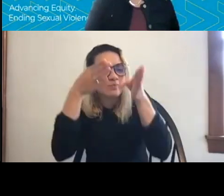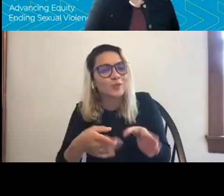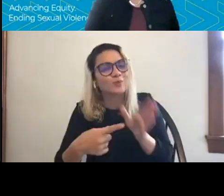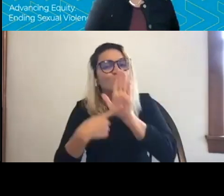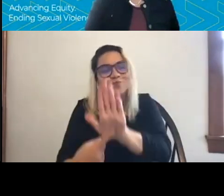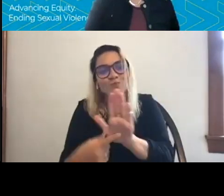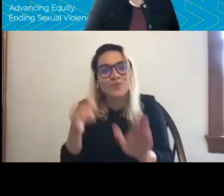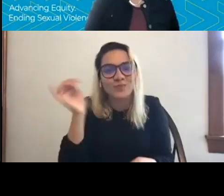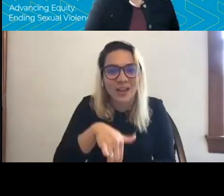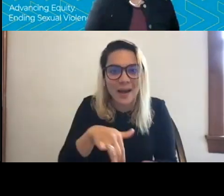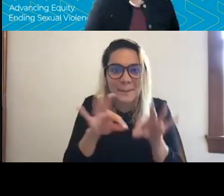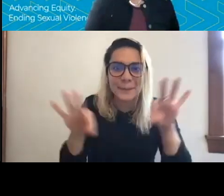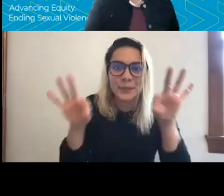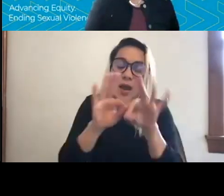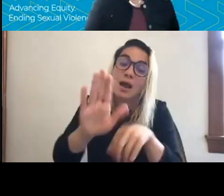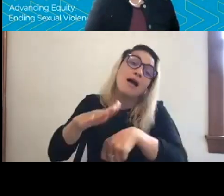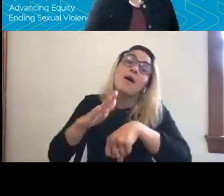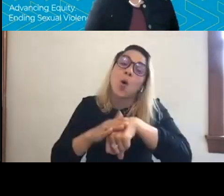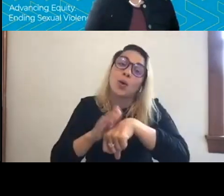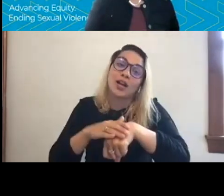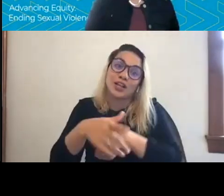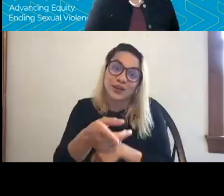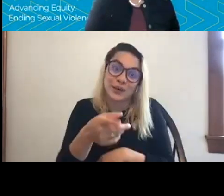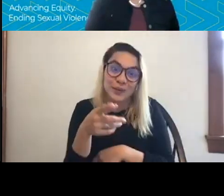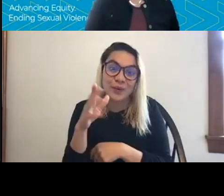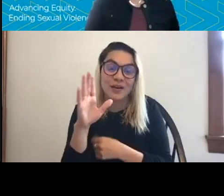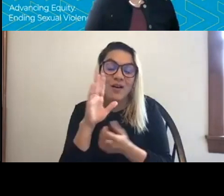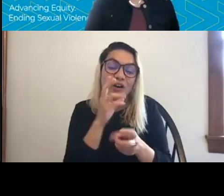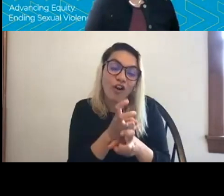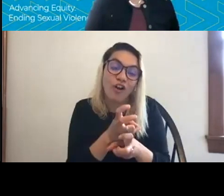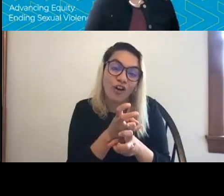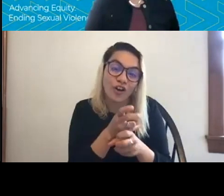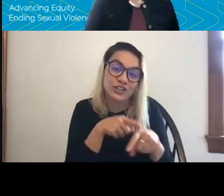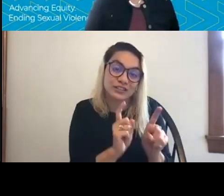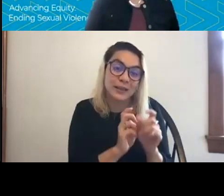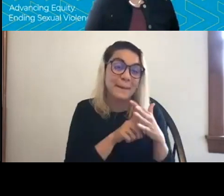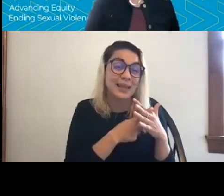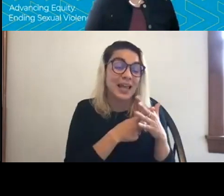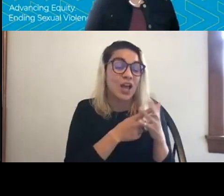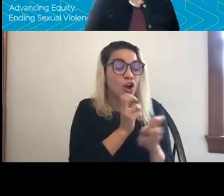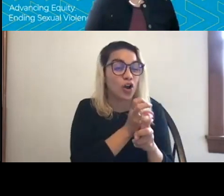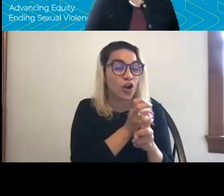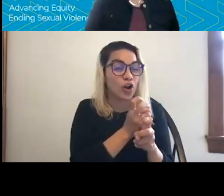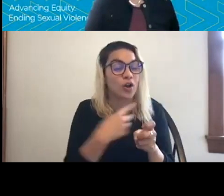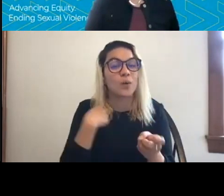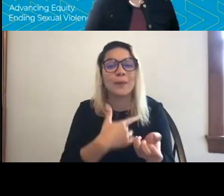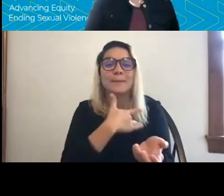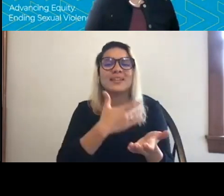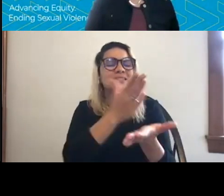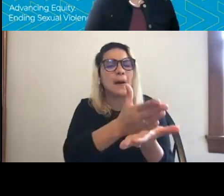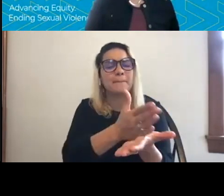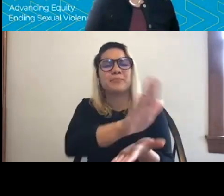it is going to be harder in the beginning because we have gotten really used to stopping things, blocking